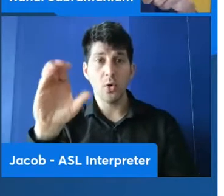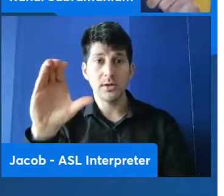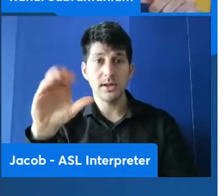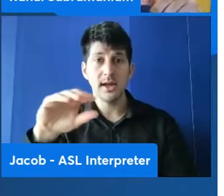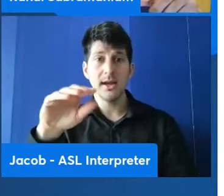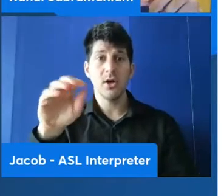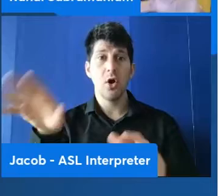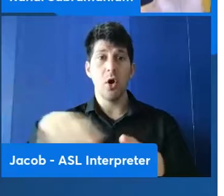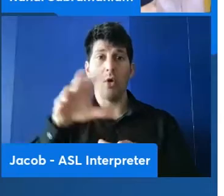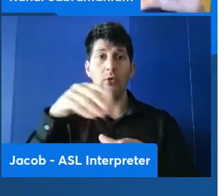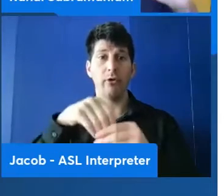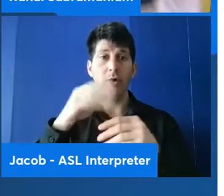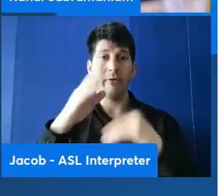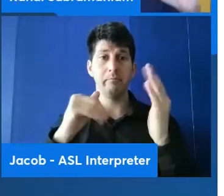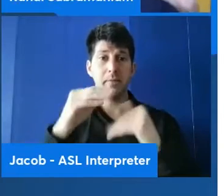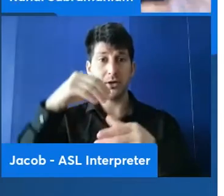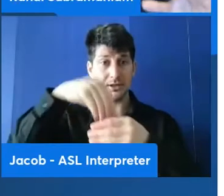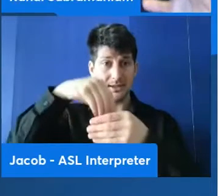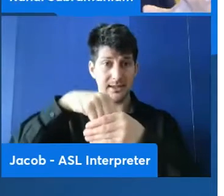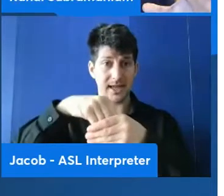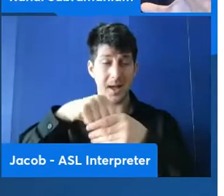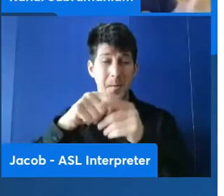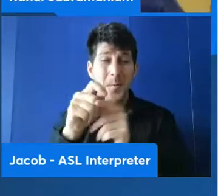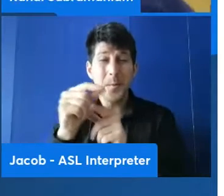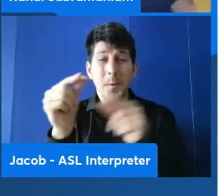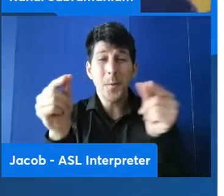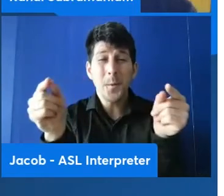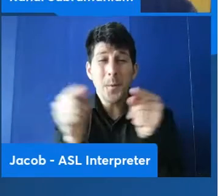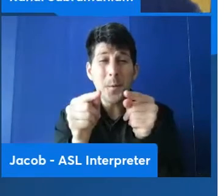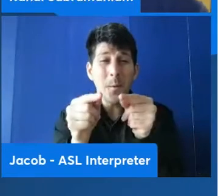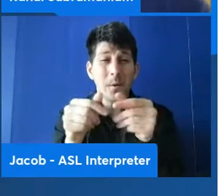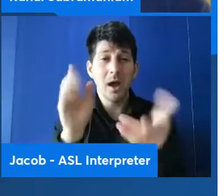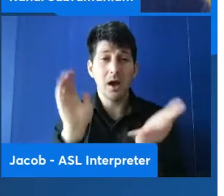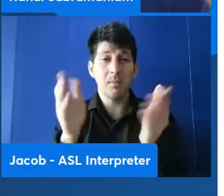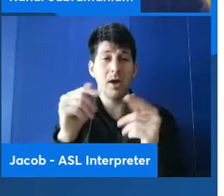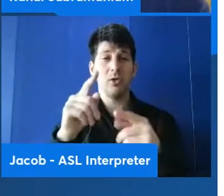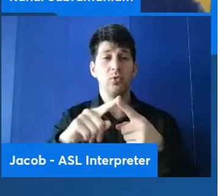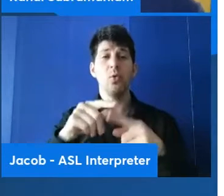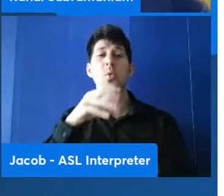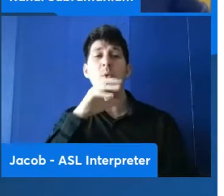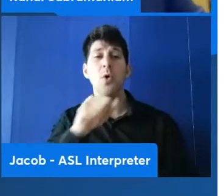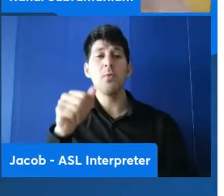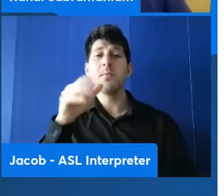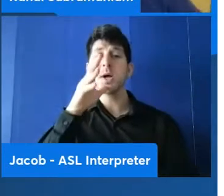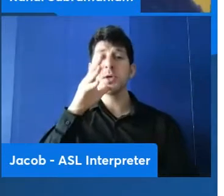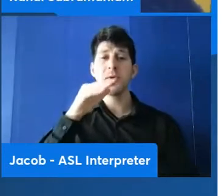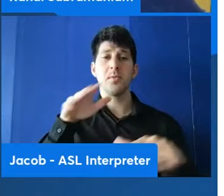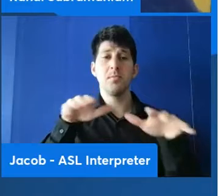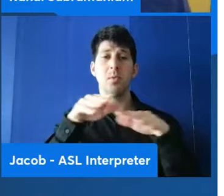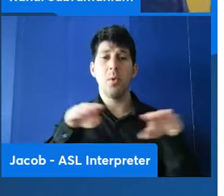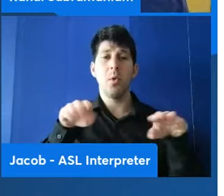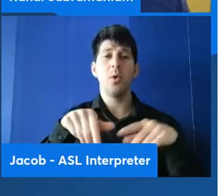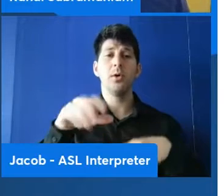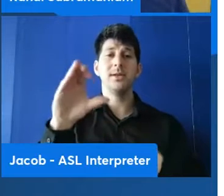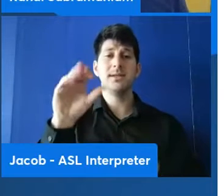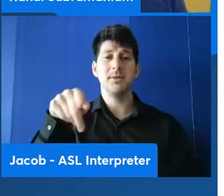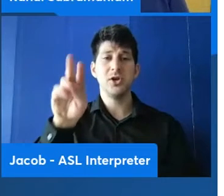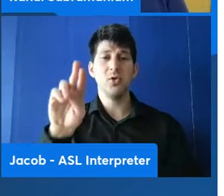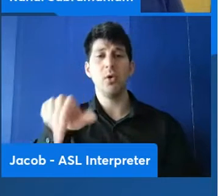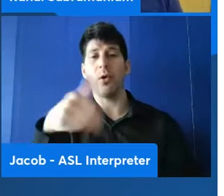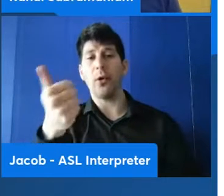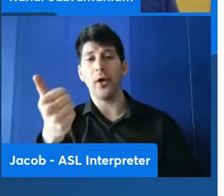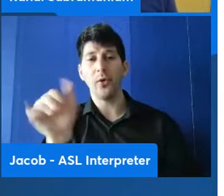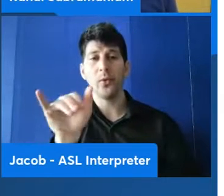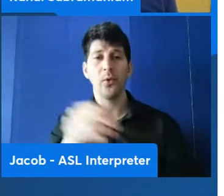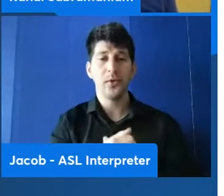built in is so tiny compared to the old, motherboards with the CPUs and all the other peripherals